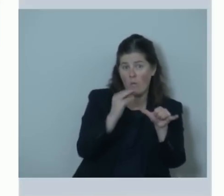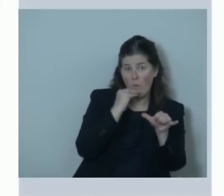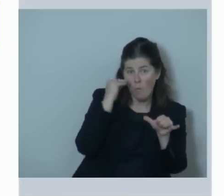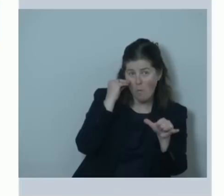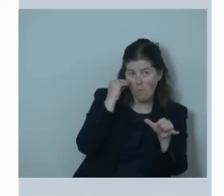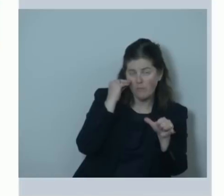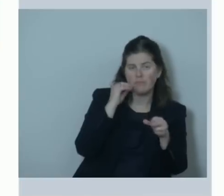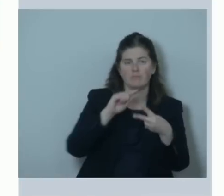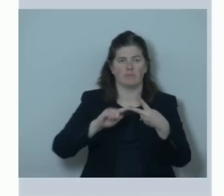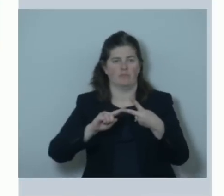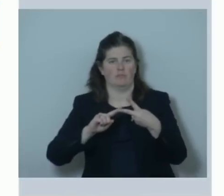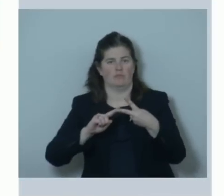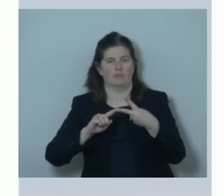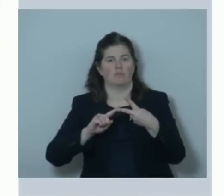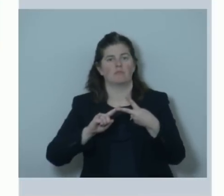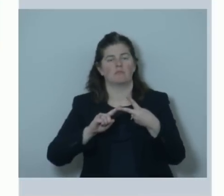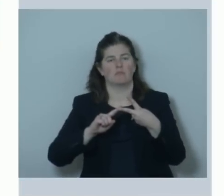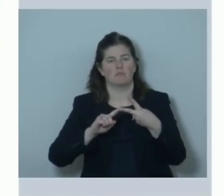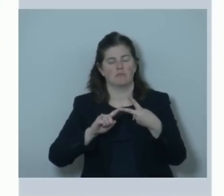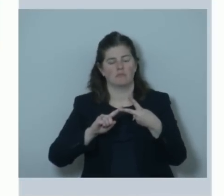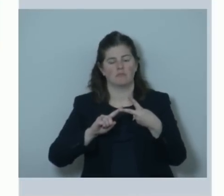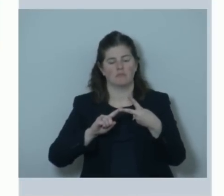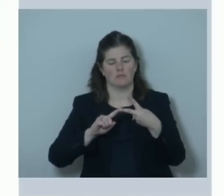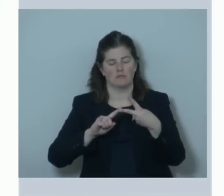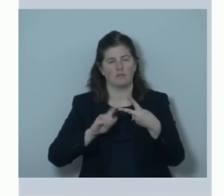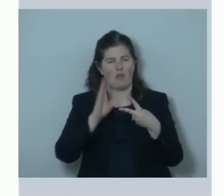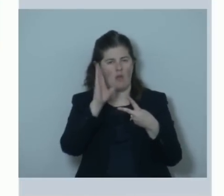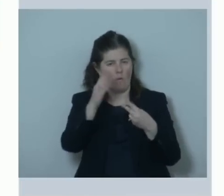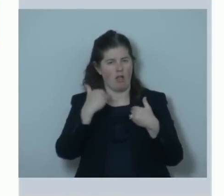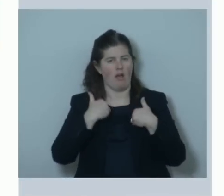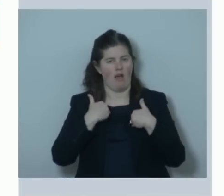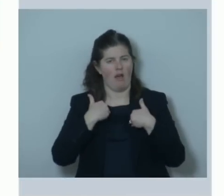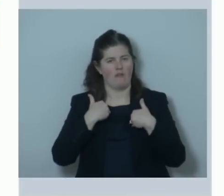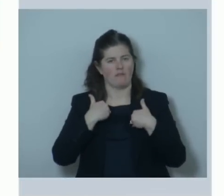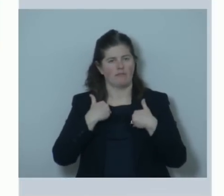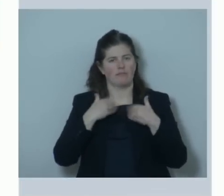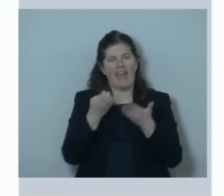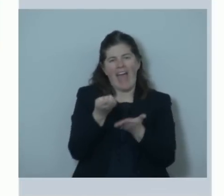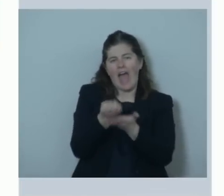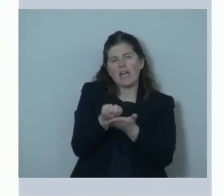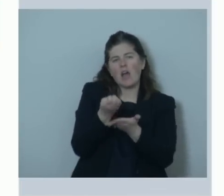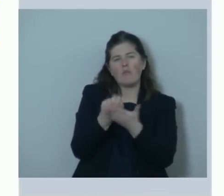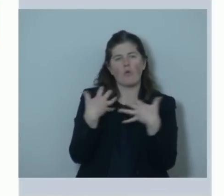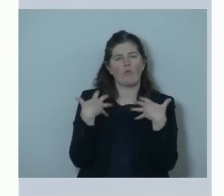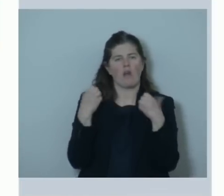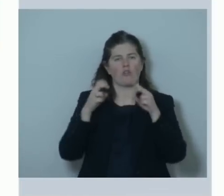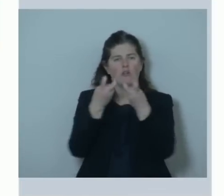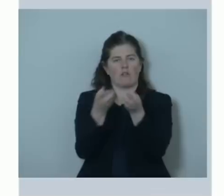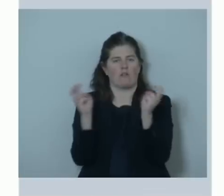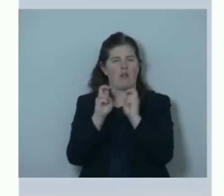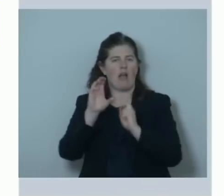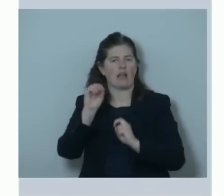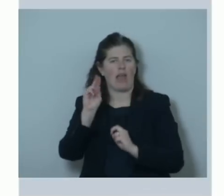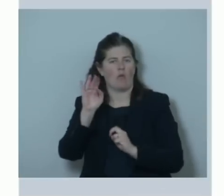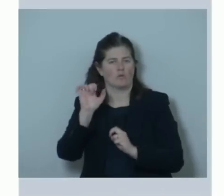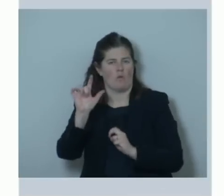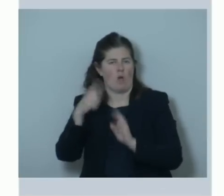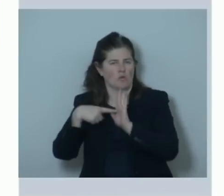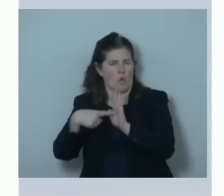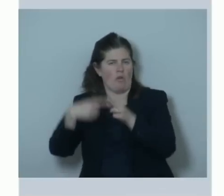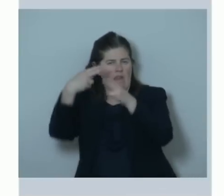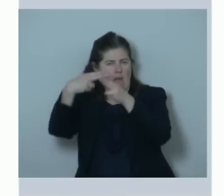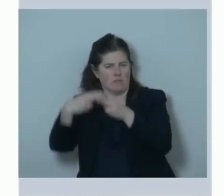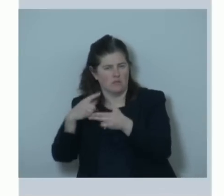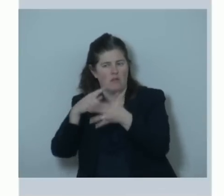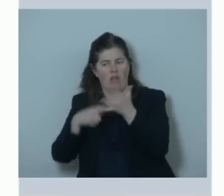two, I will have an economic recovery council that I'm going to show you in a minute that is going to work